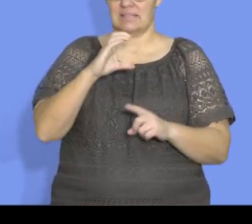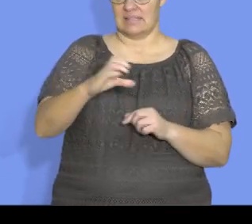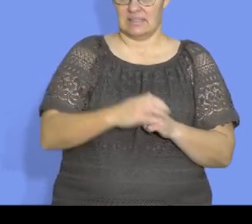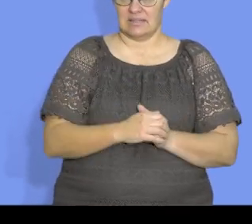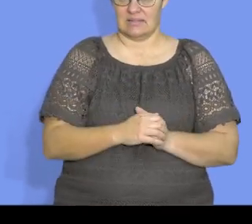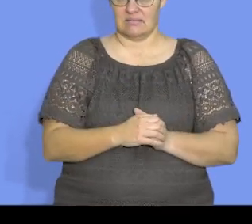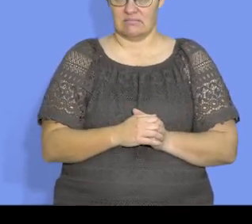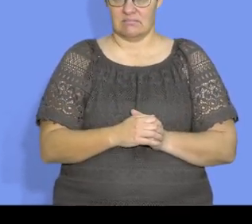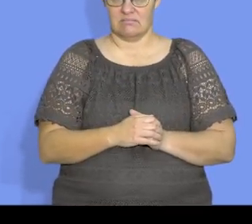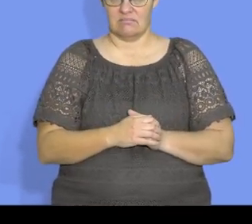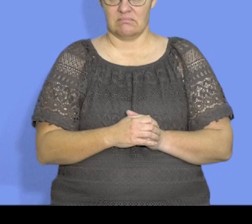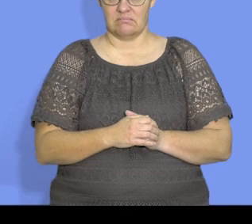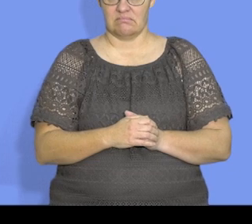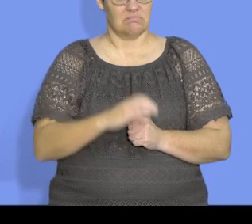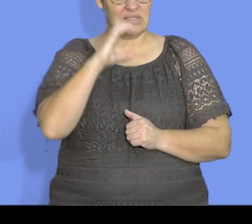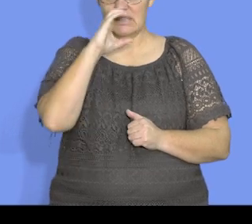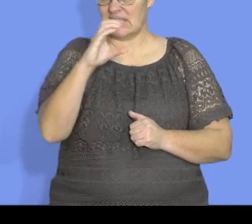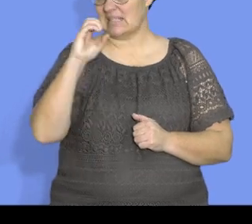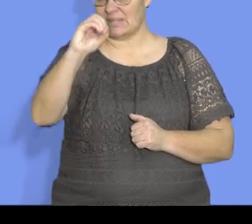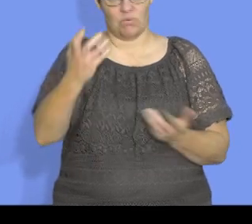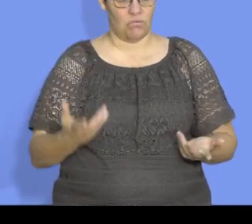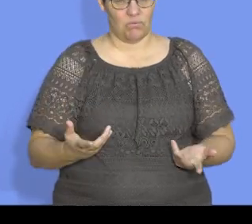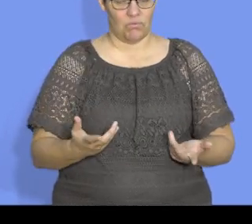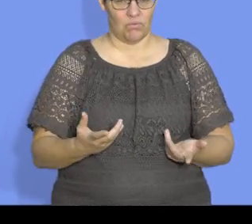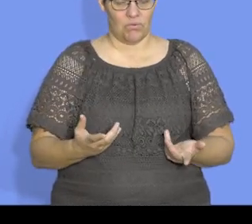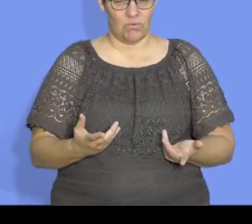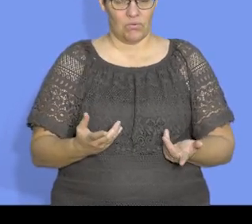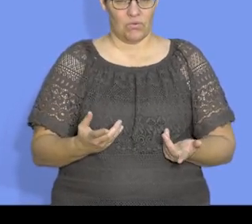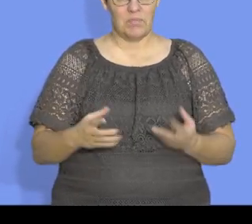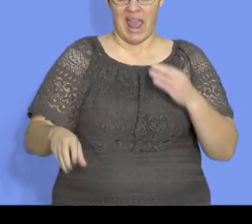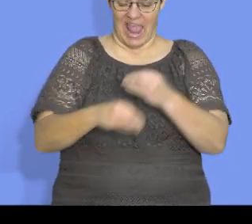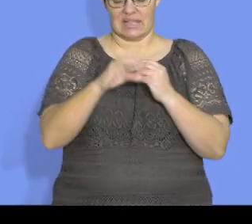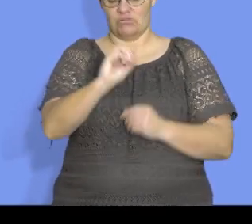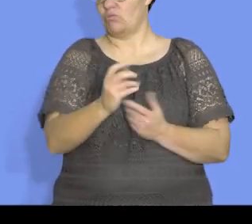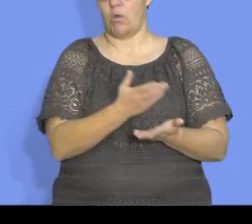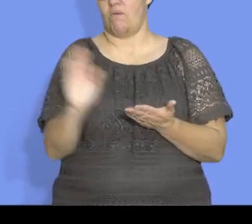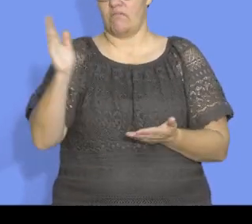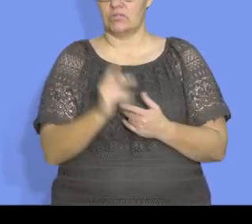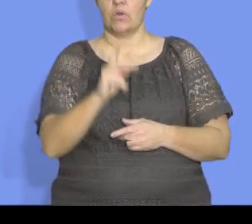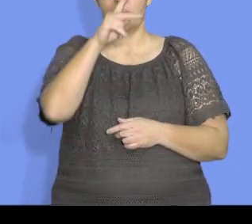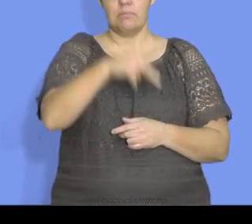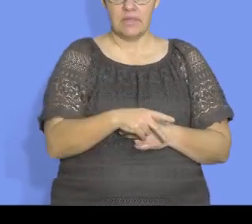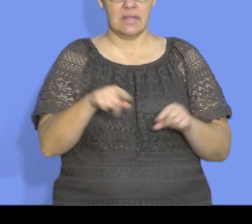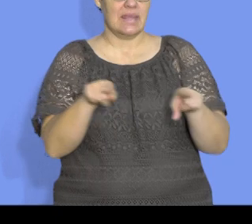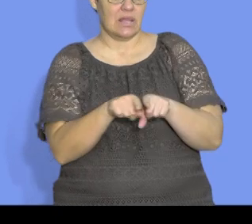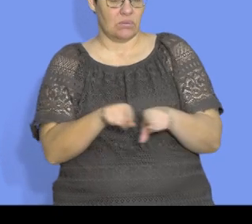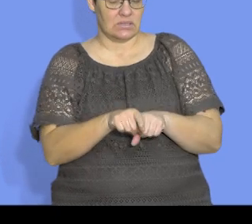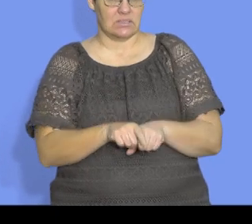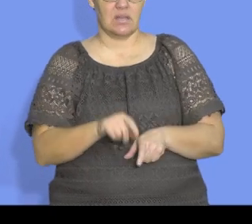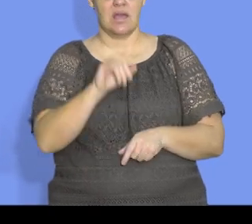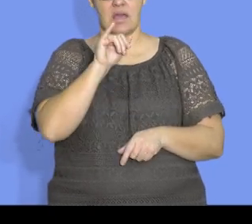is 0. There's no constant there. There's a 0 added. So we can say that P is equal